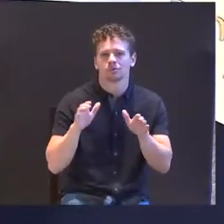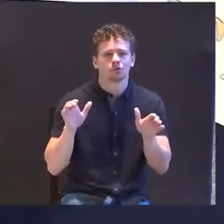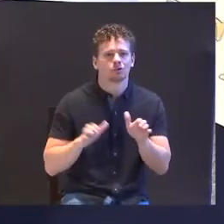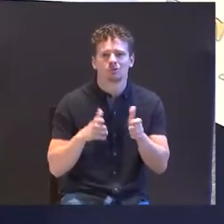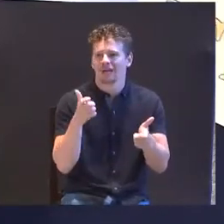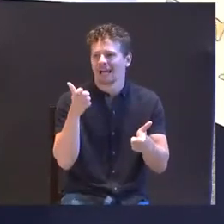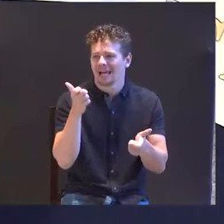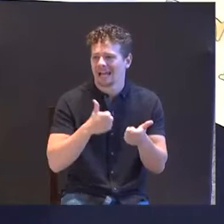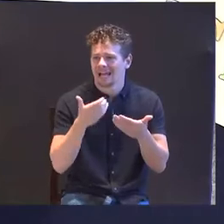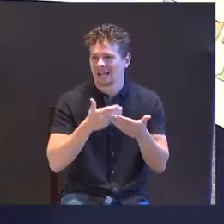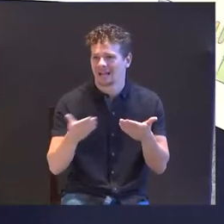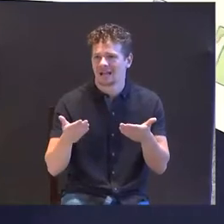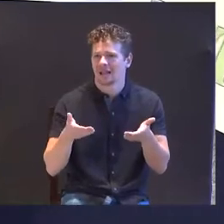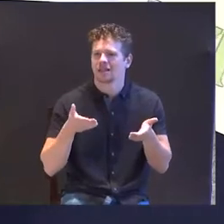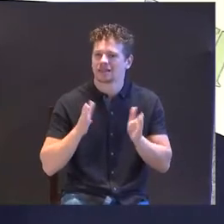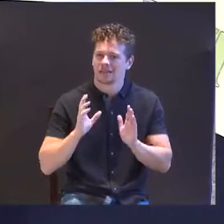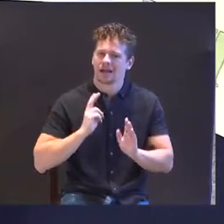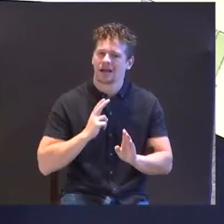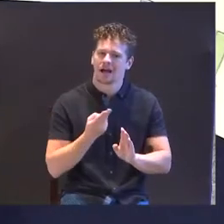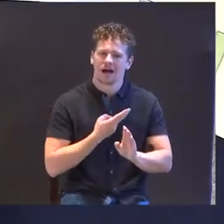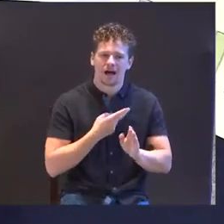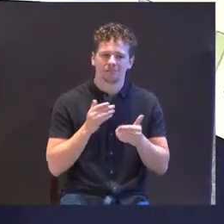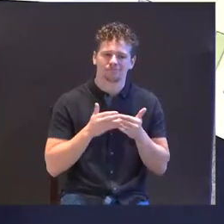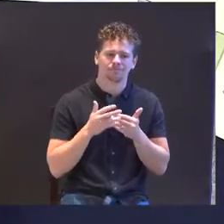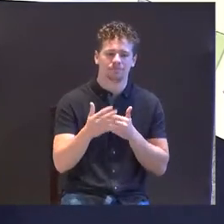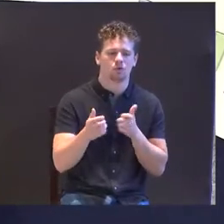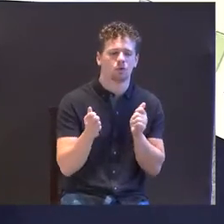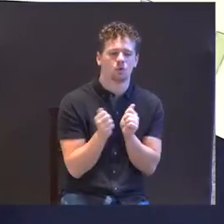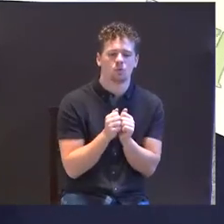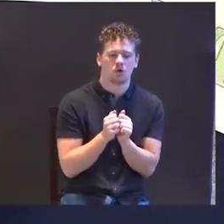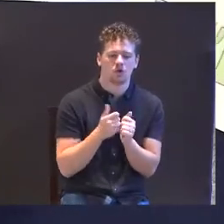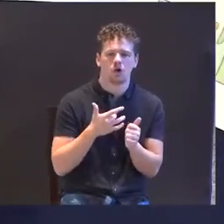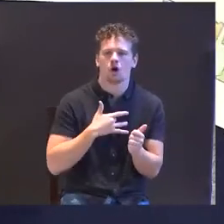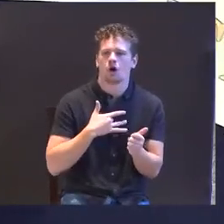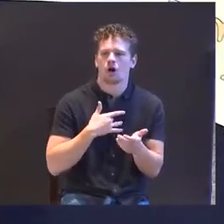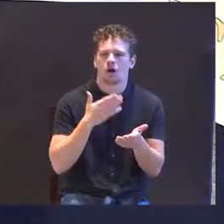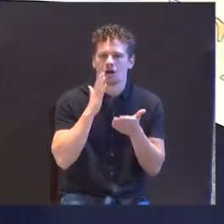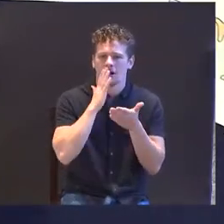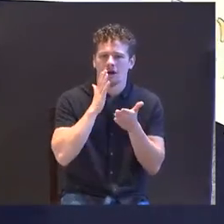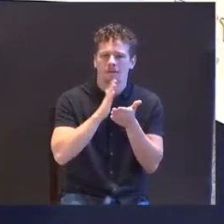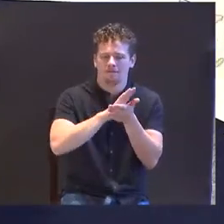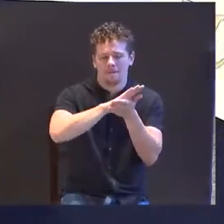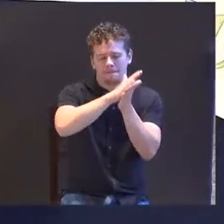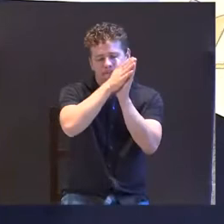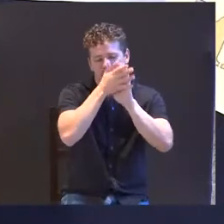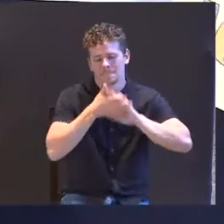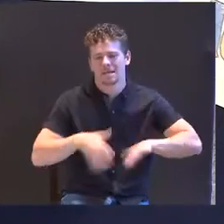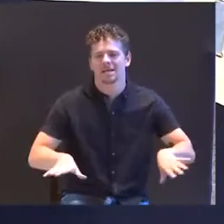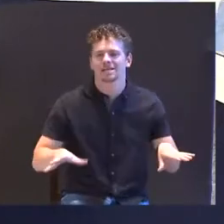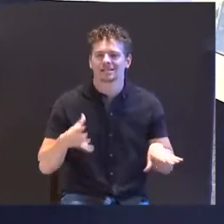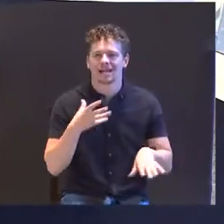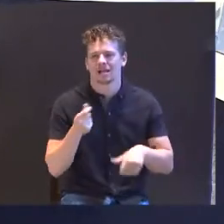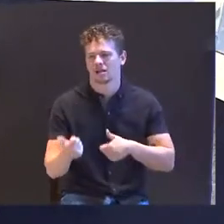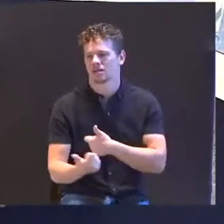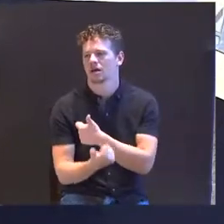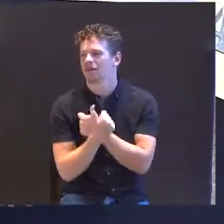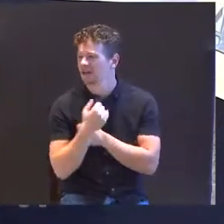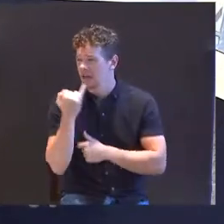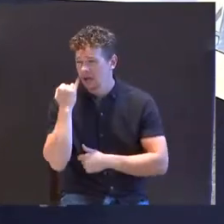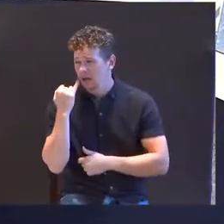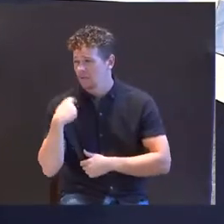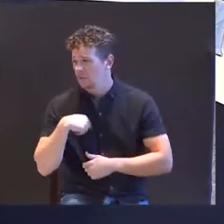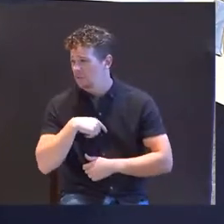go out with a heart of peace, a heart of peace and a heart of love. And if we do not, we